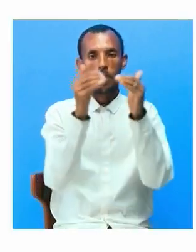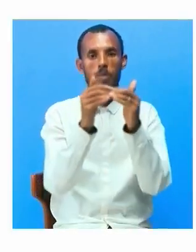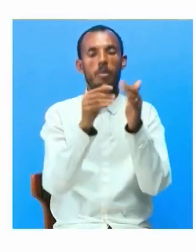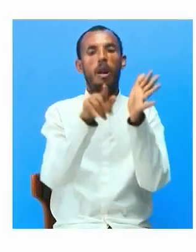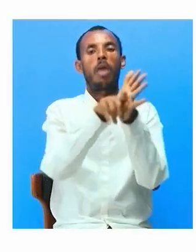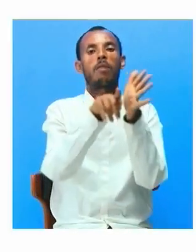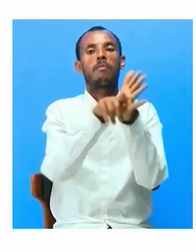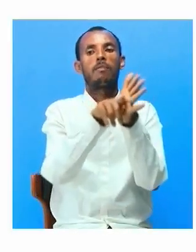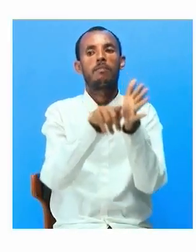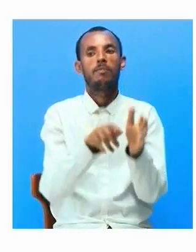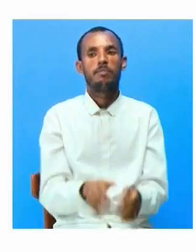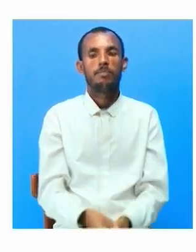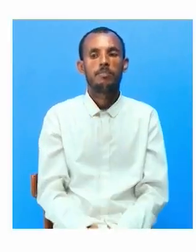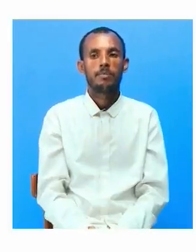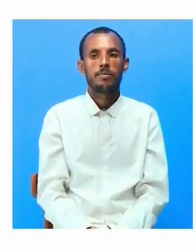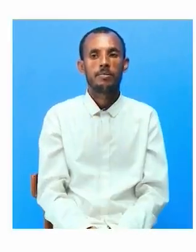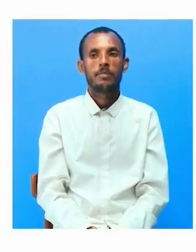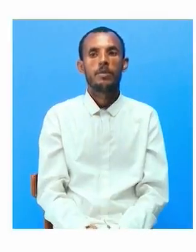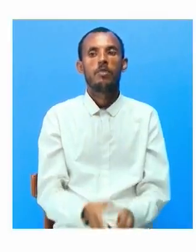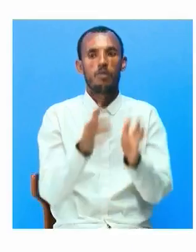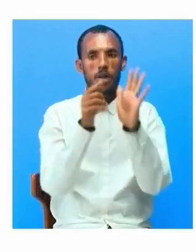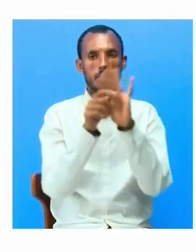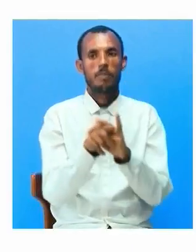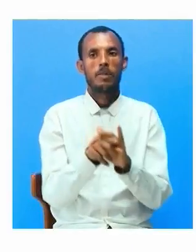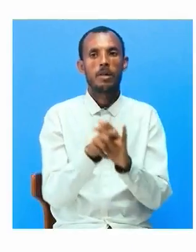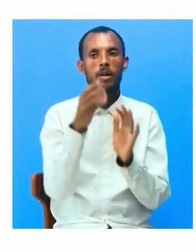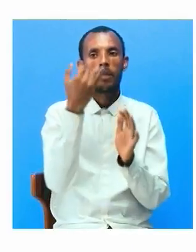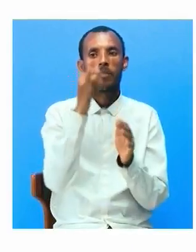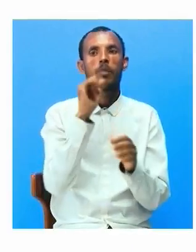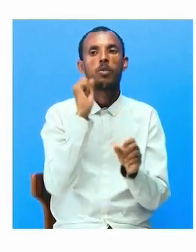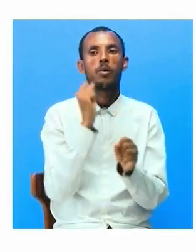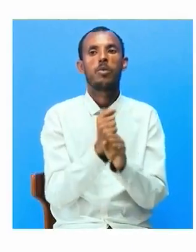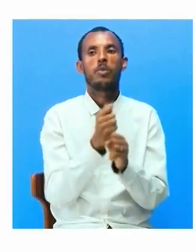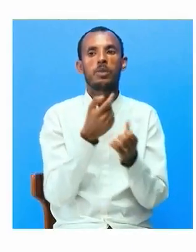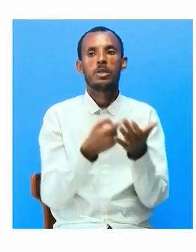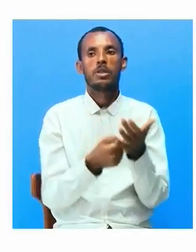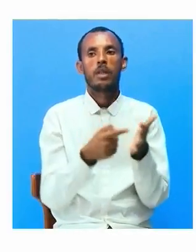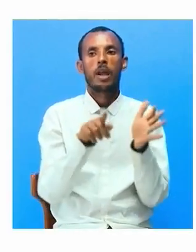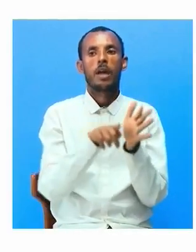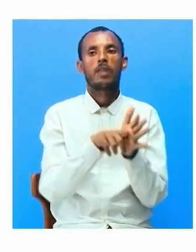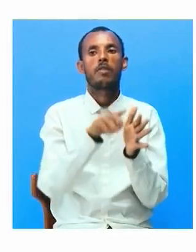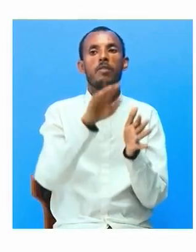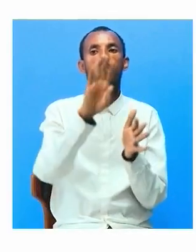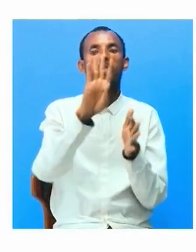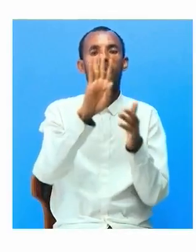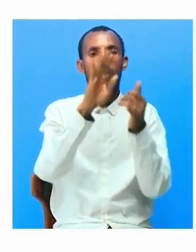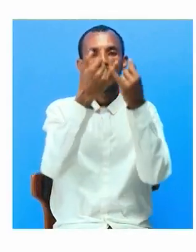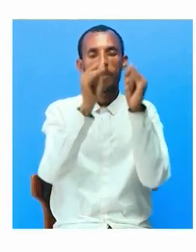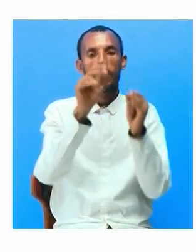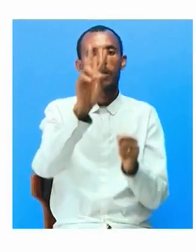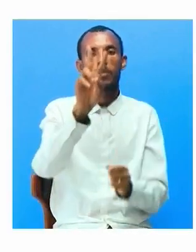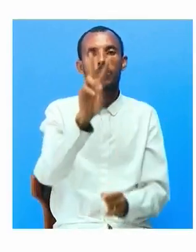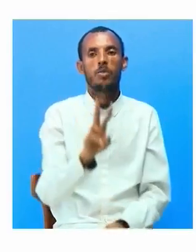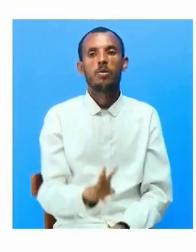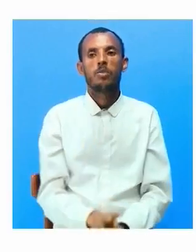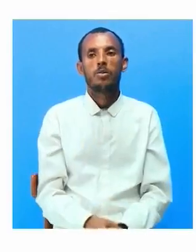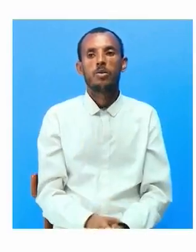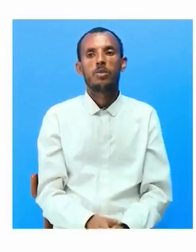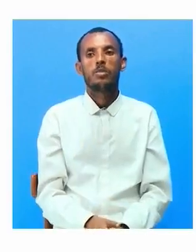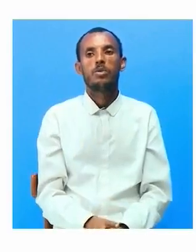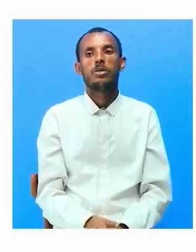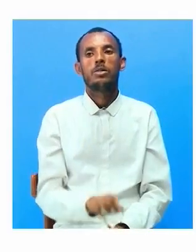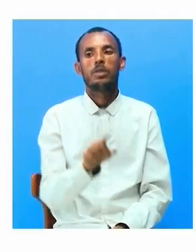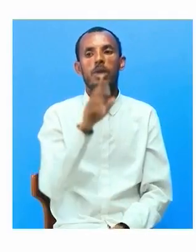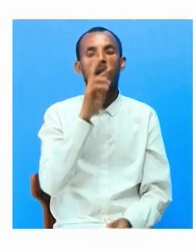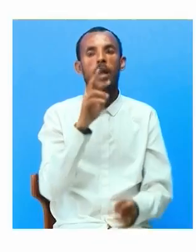is negative. For example, if you have this one, negative 4 divided by 2, both